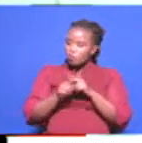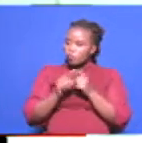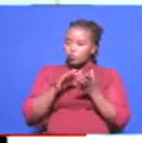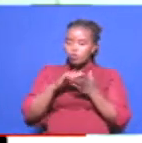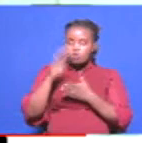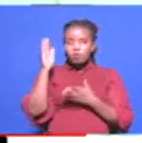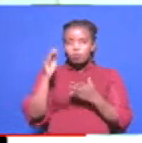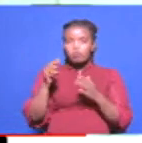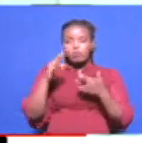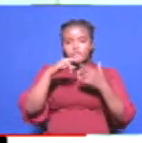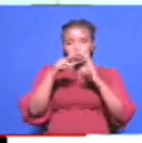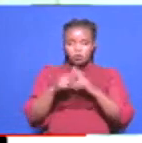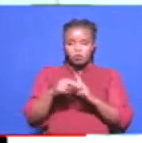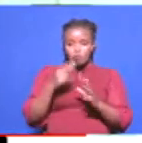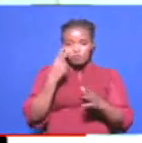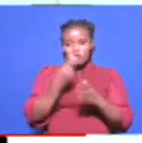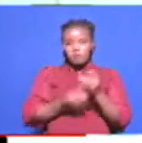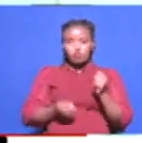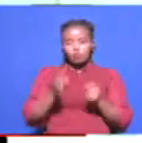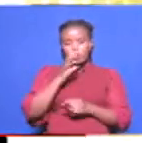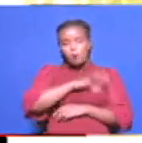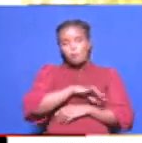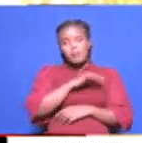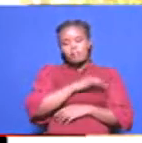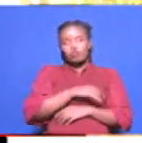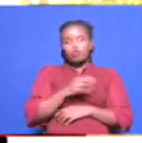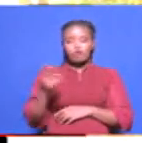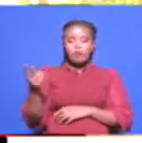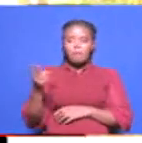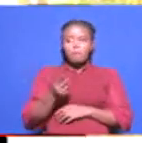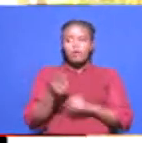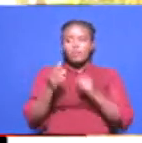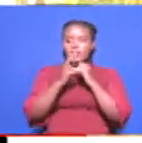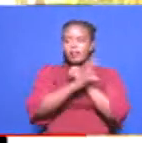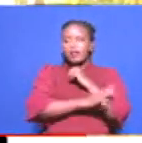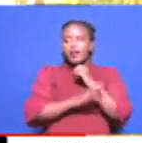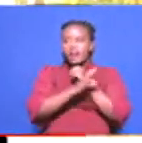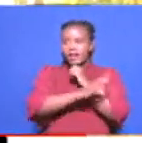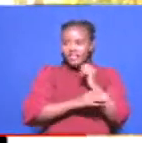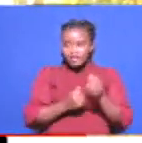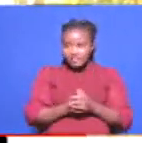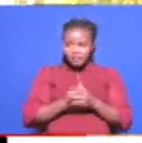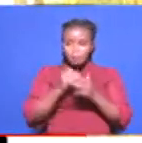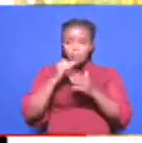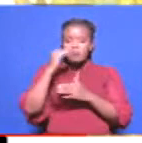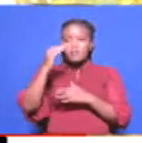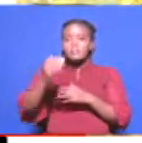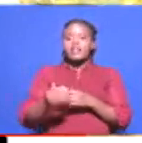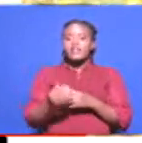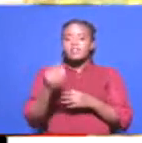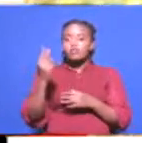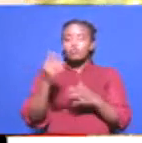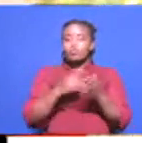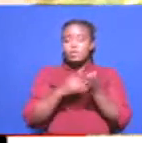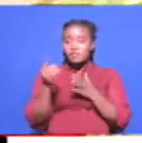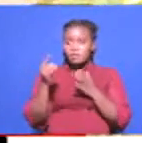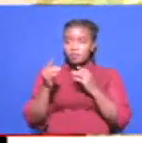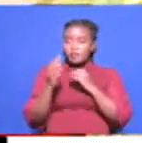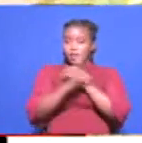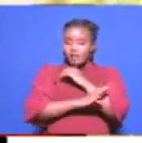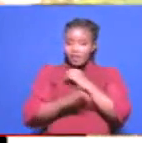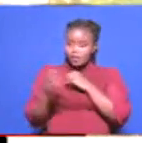for the mutual benefit of our two countries. In the next 2 weeks, the two nations will hold talks to explore how